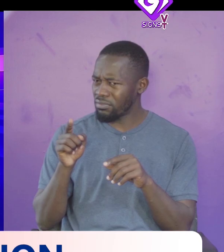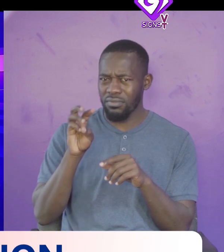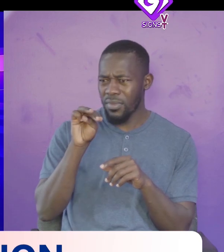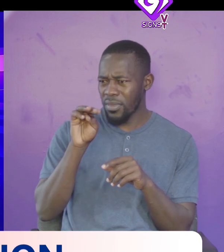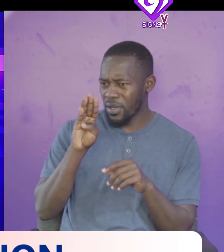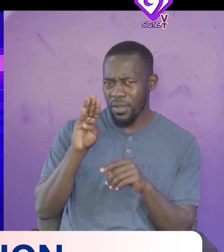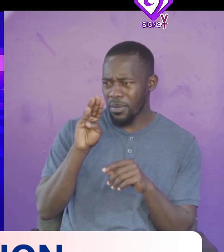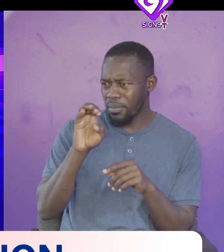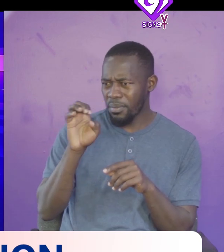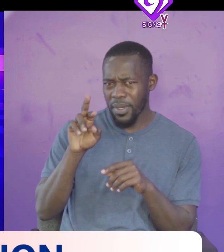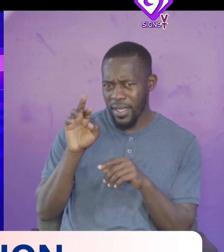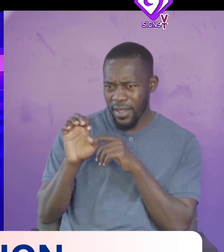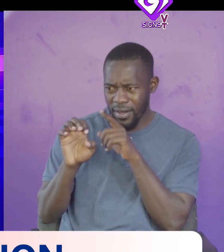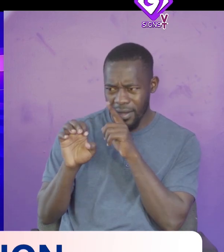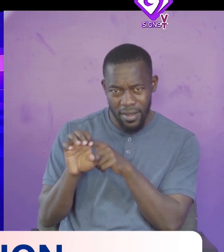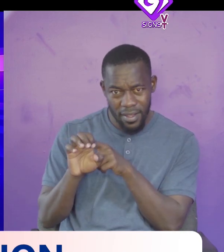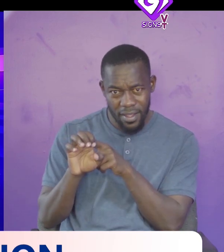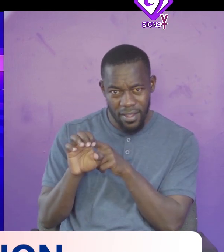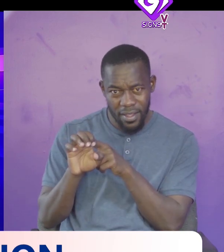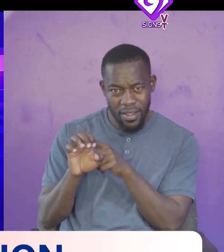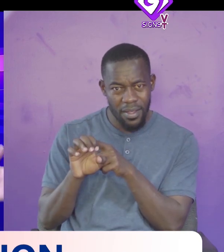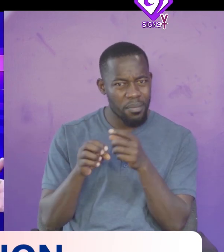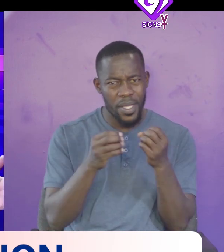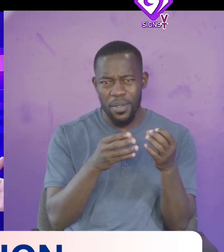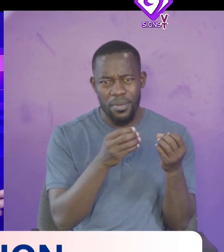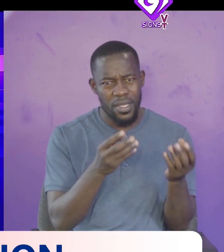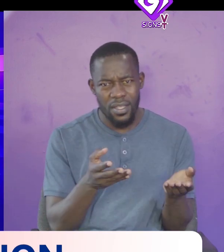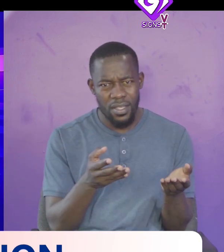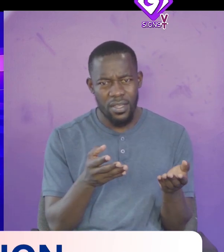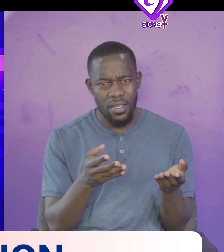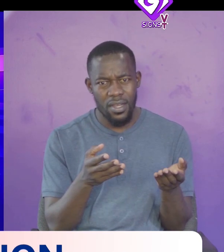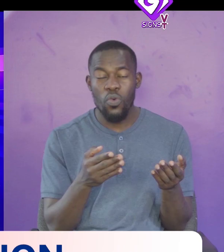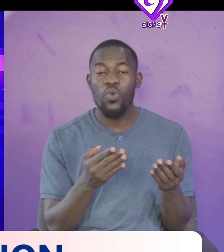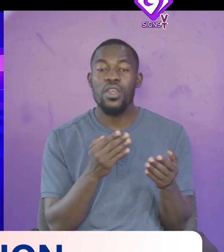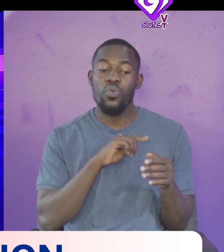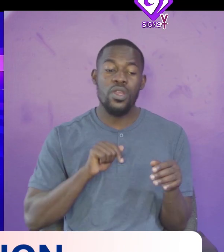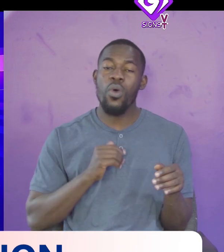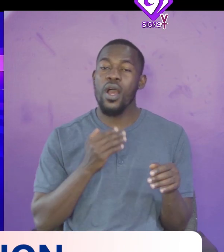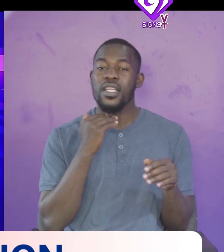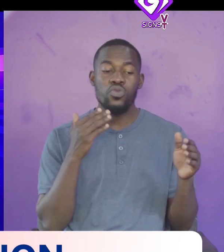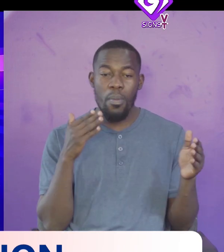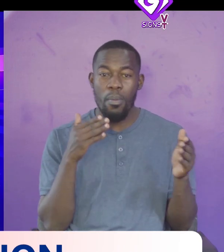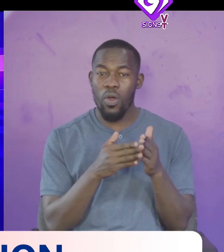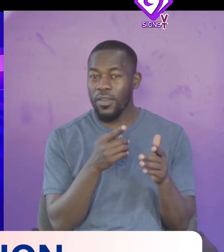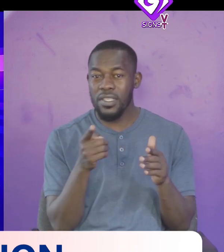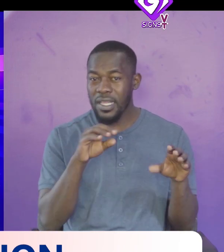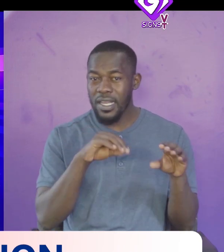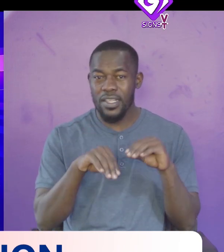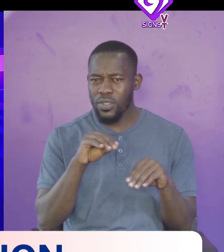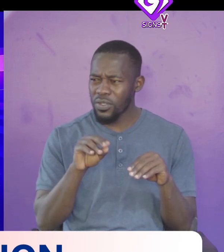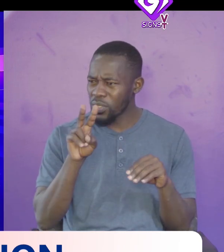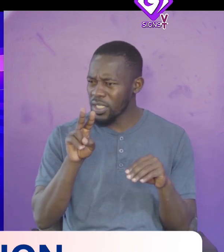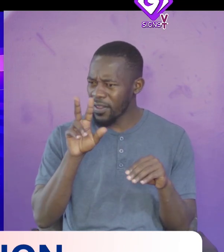were supposed to stop these by-elections. And we proceeded to Uganda. There are 6 places, yeah? Yeah, there are several. There are 23, I think